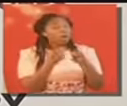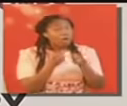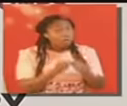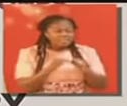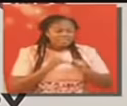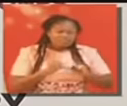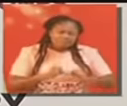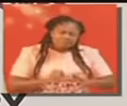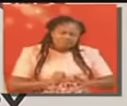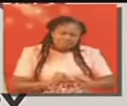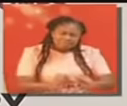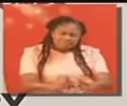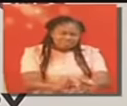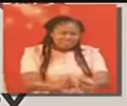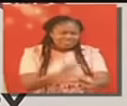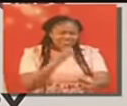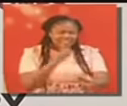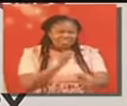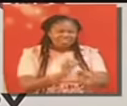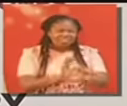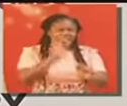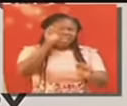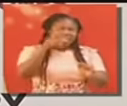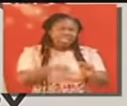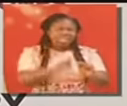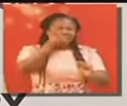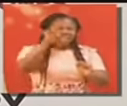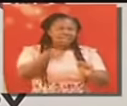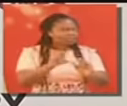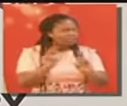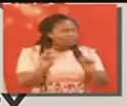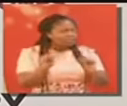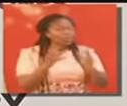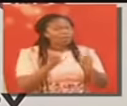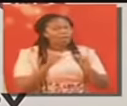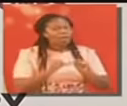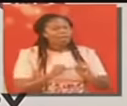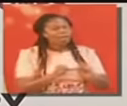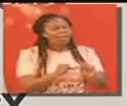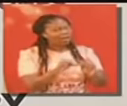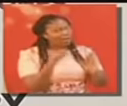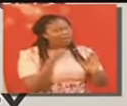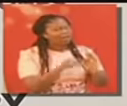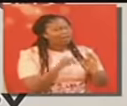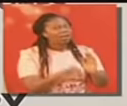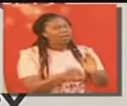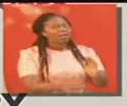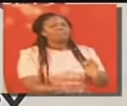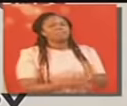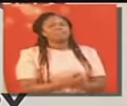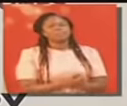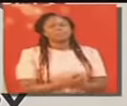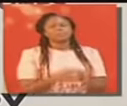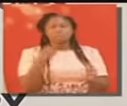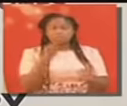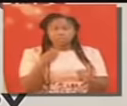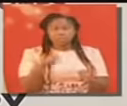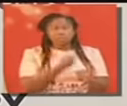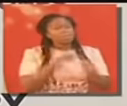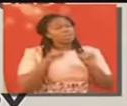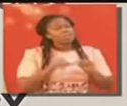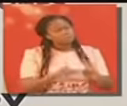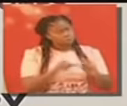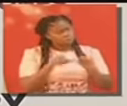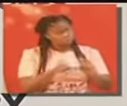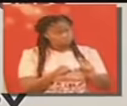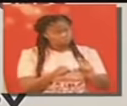without members of the public in both islands wearing their masks, social distancing, washing